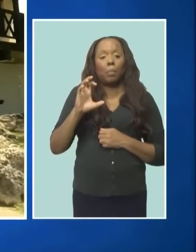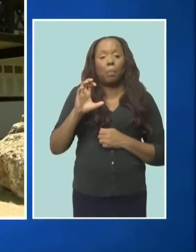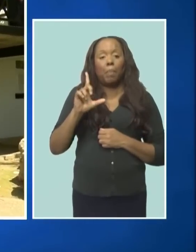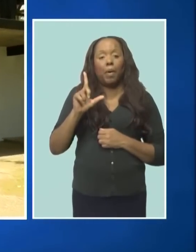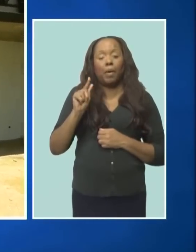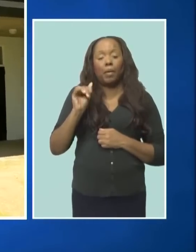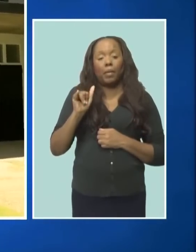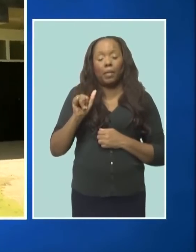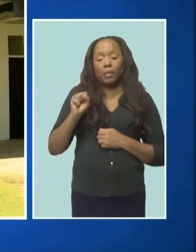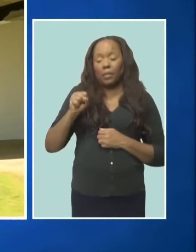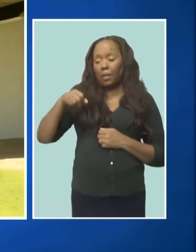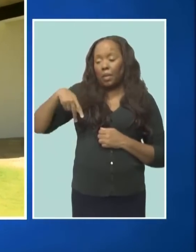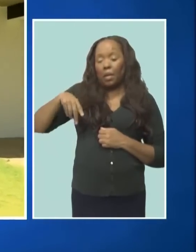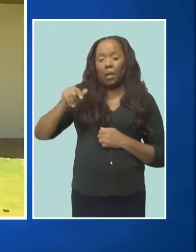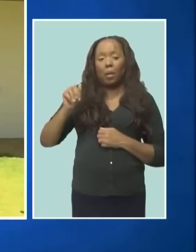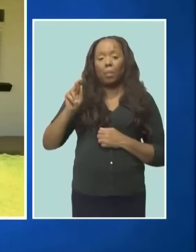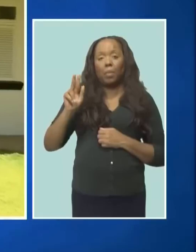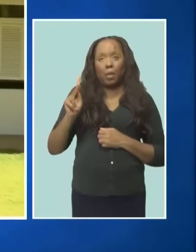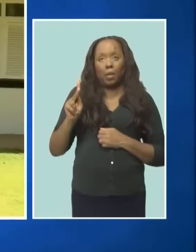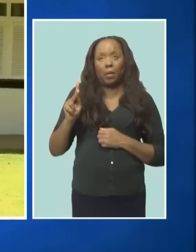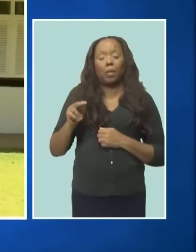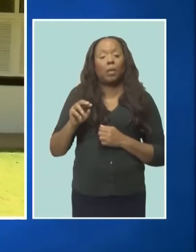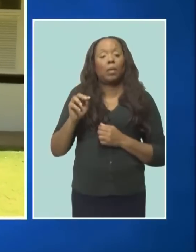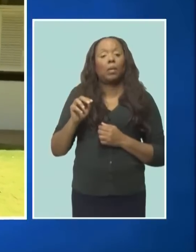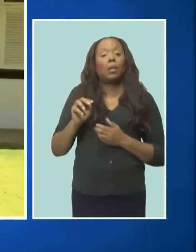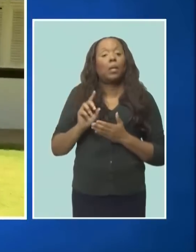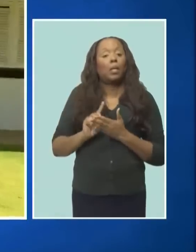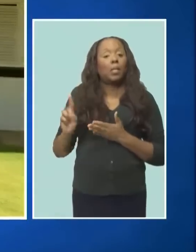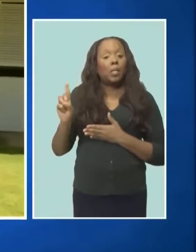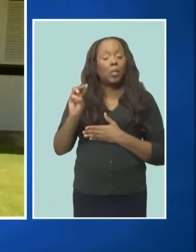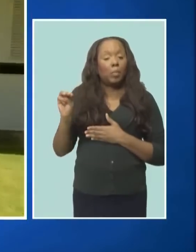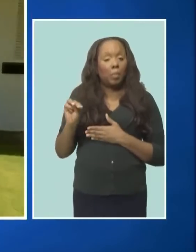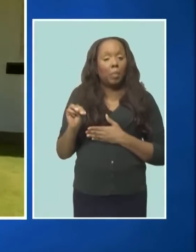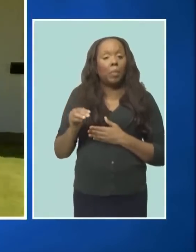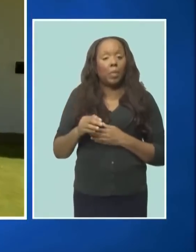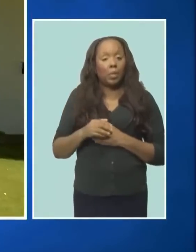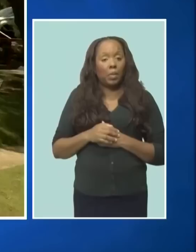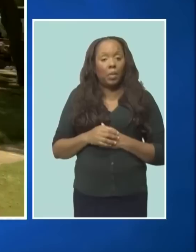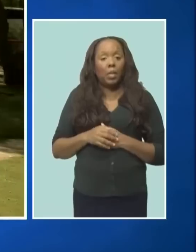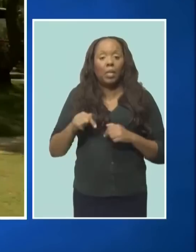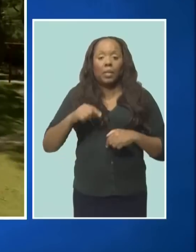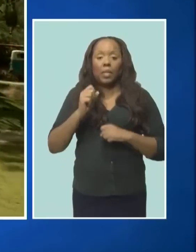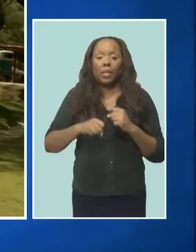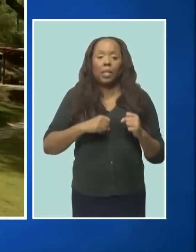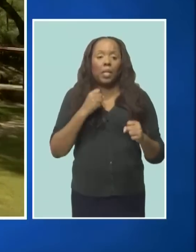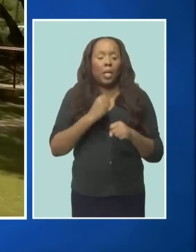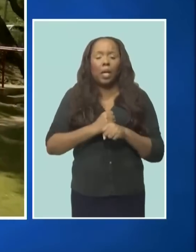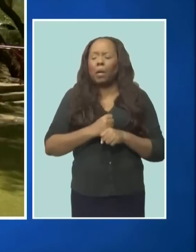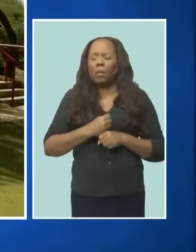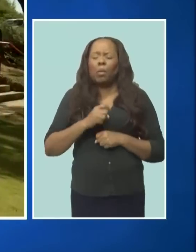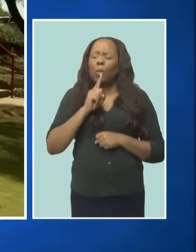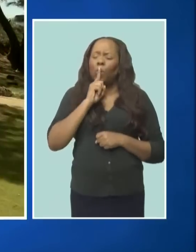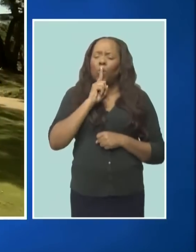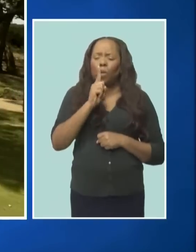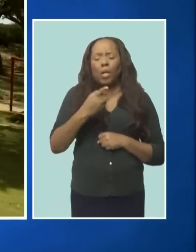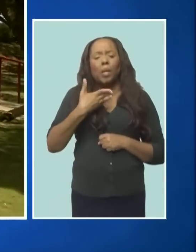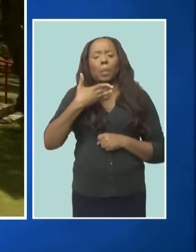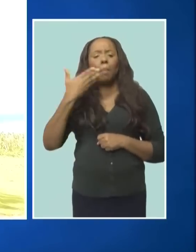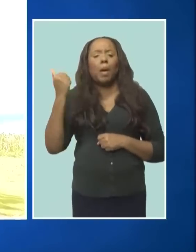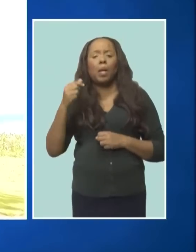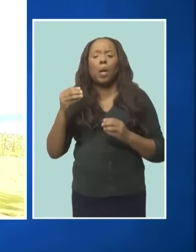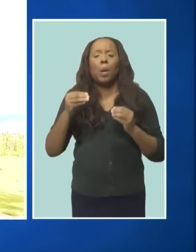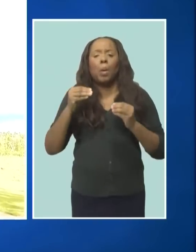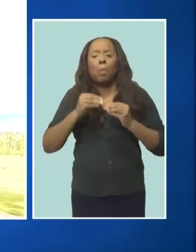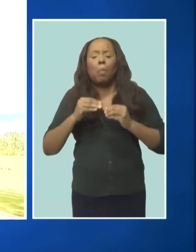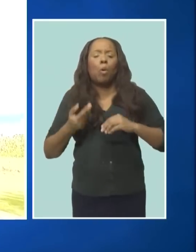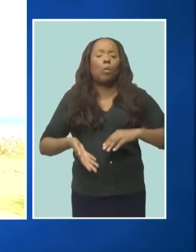Director of Marketing, Antonio Moore, says this year promises to be even more vibes. He says they're happy with the response so far from a number of